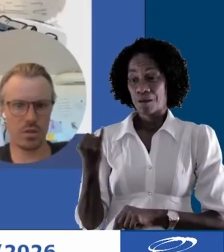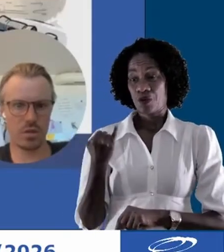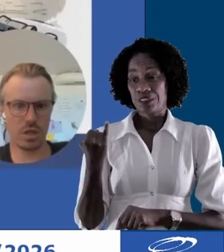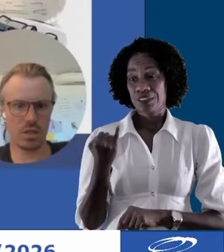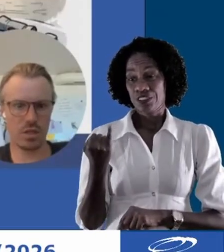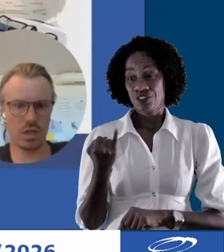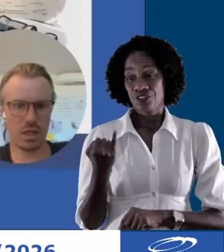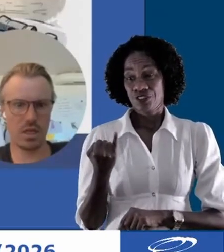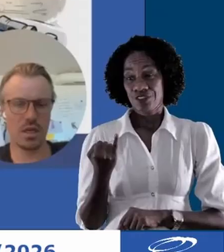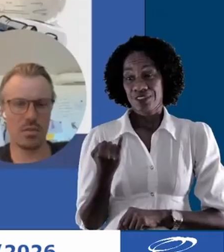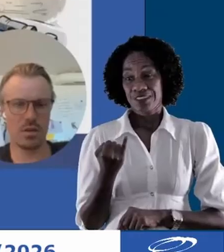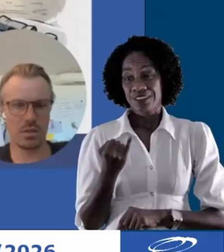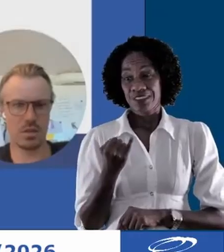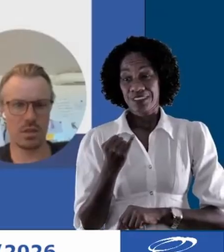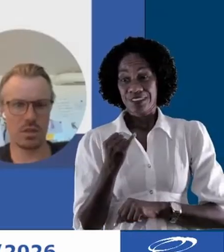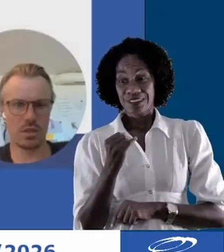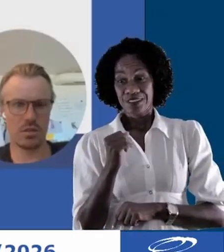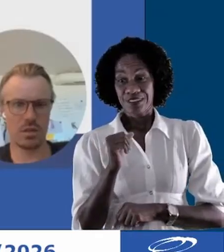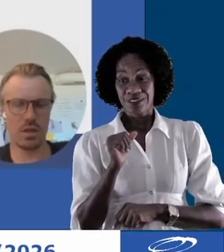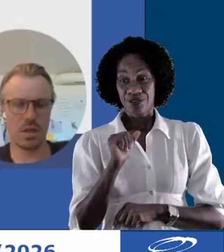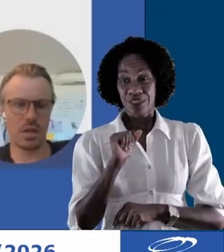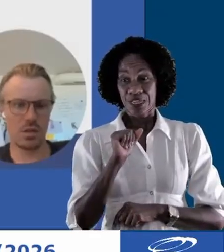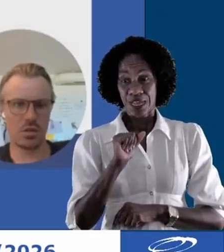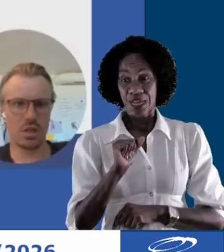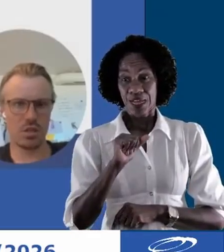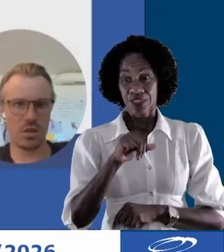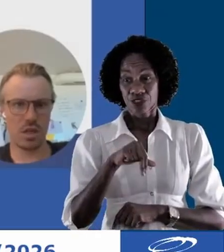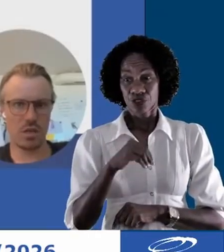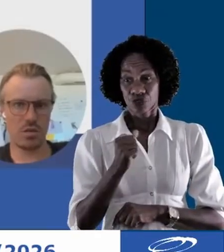bacterial location and presentation.